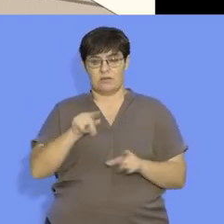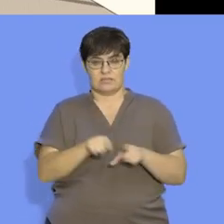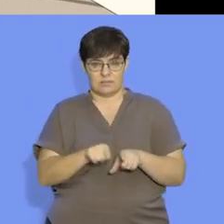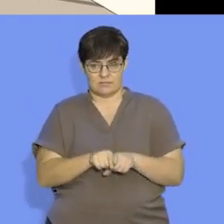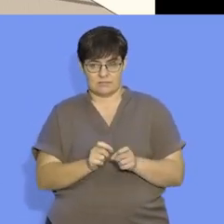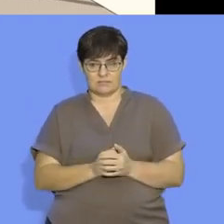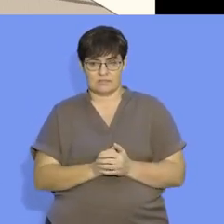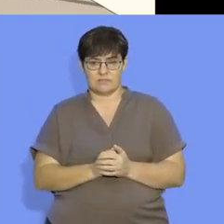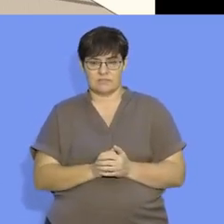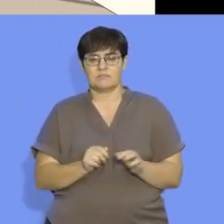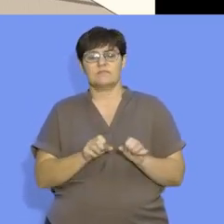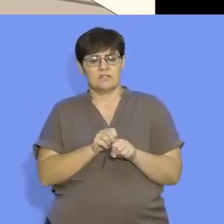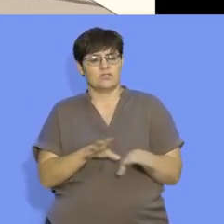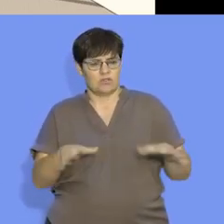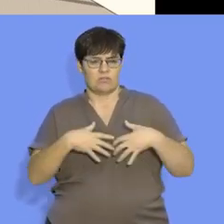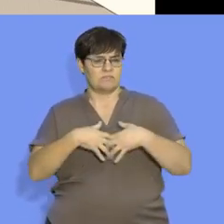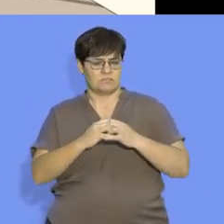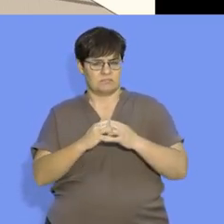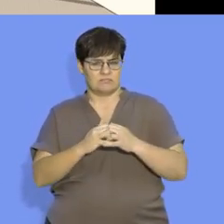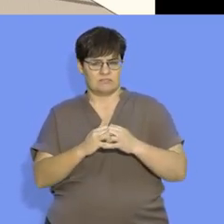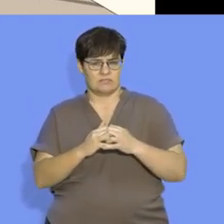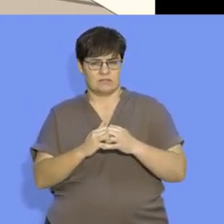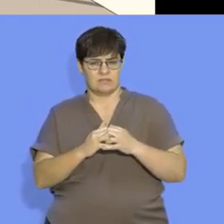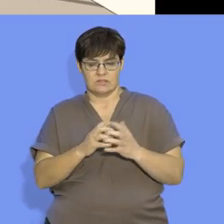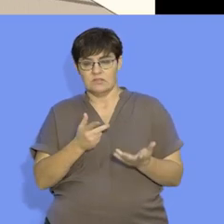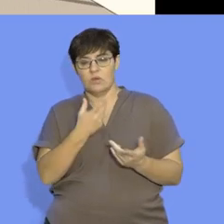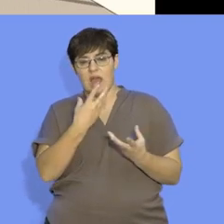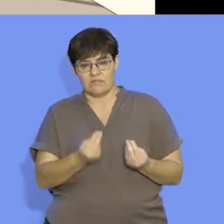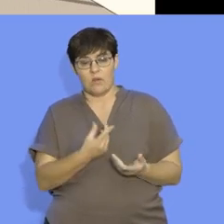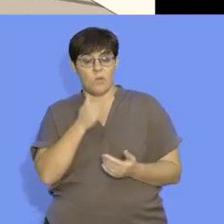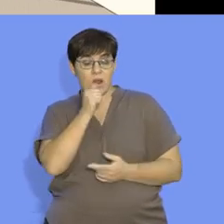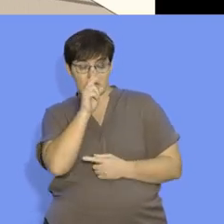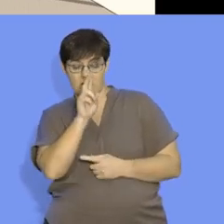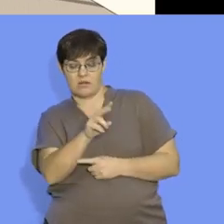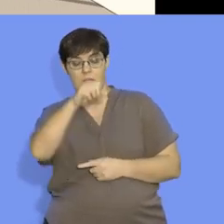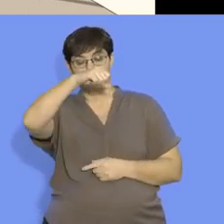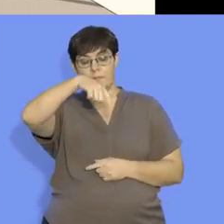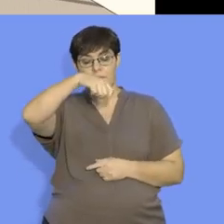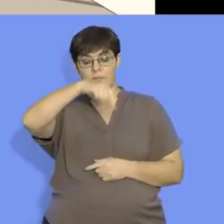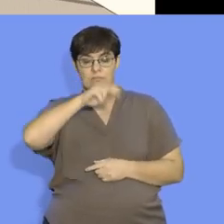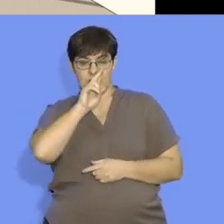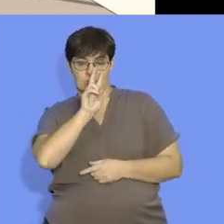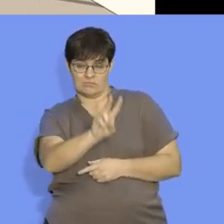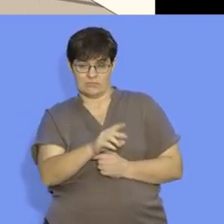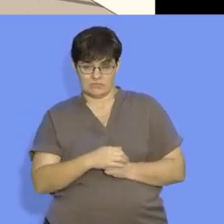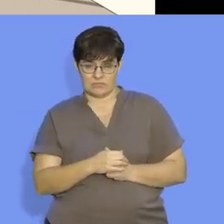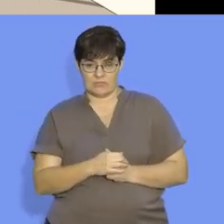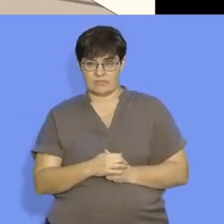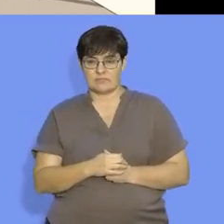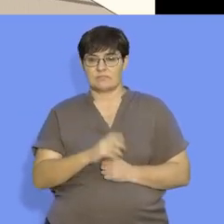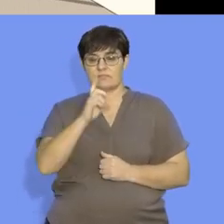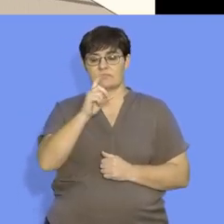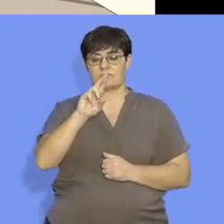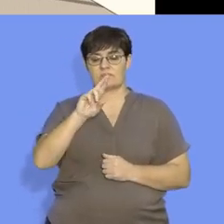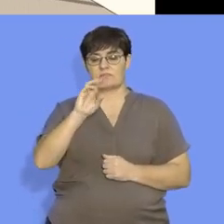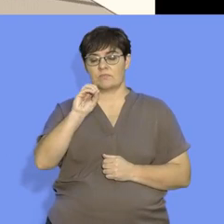which is also calibrated. So this is the general setup that you actually have when you conduct a titration. And then